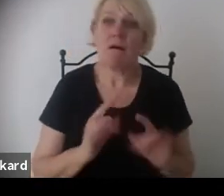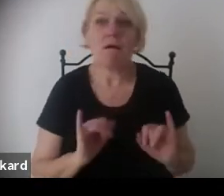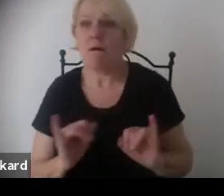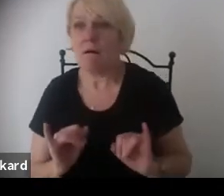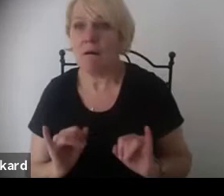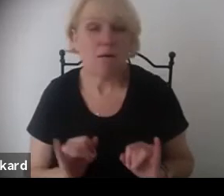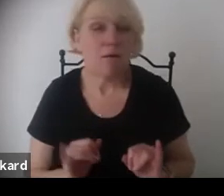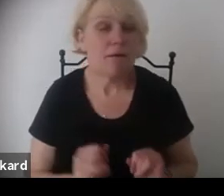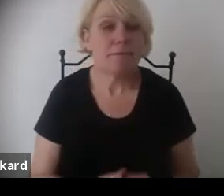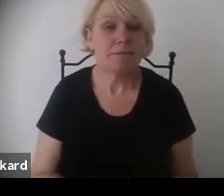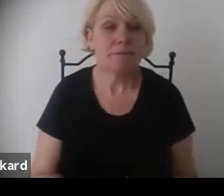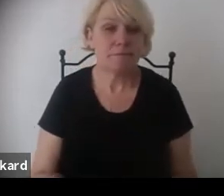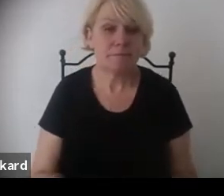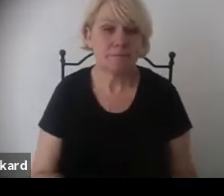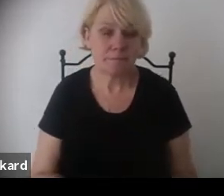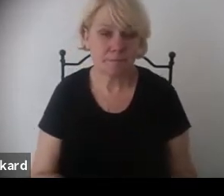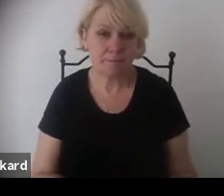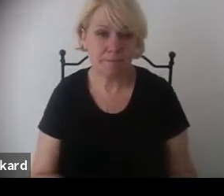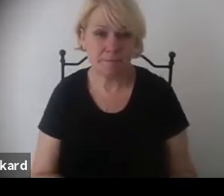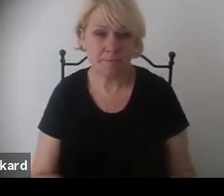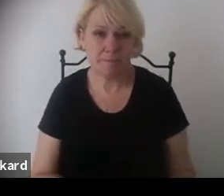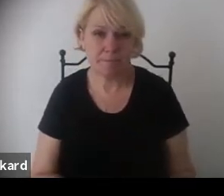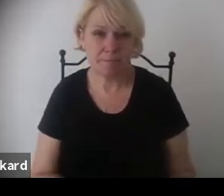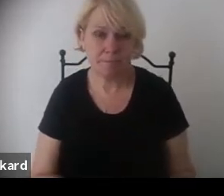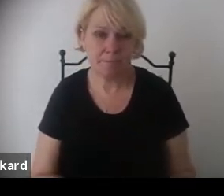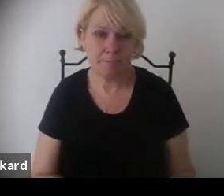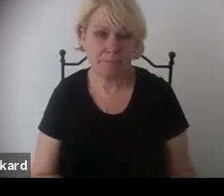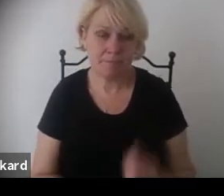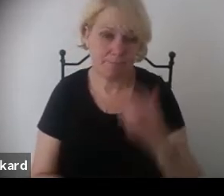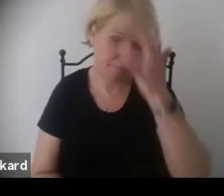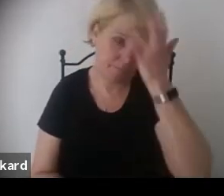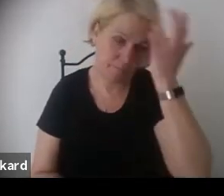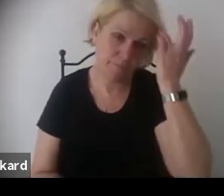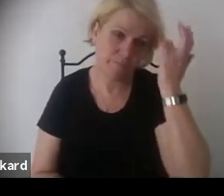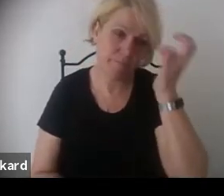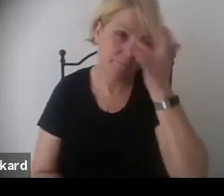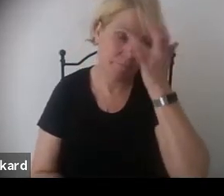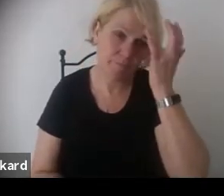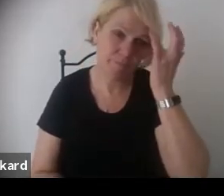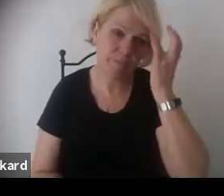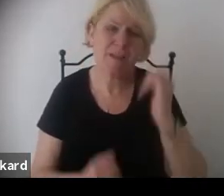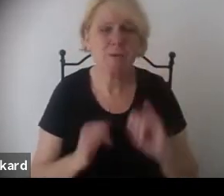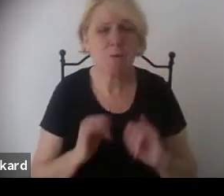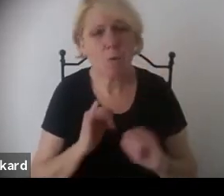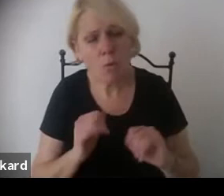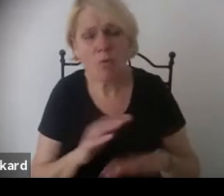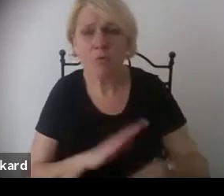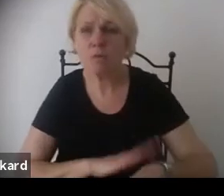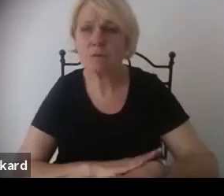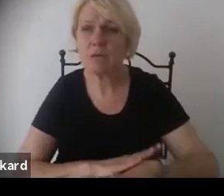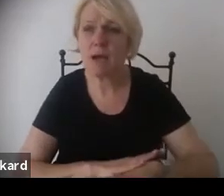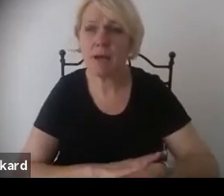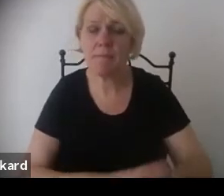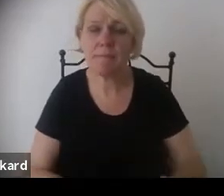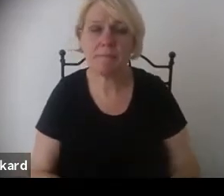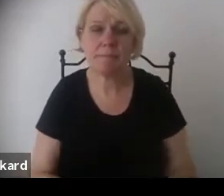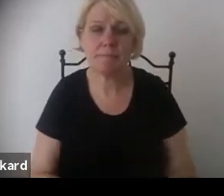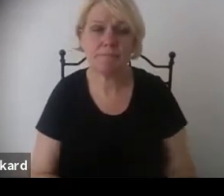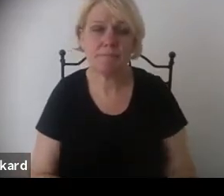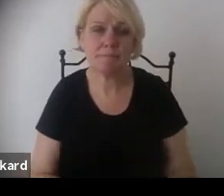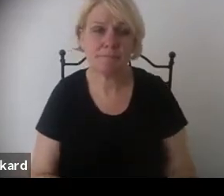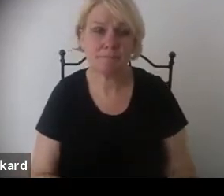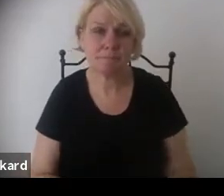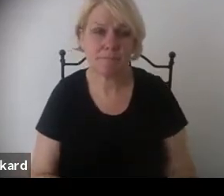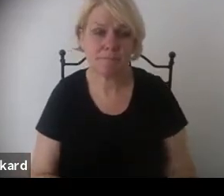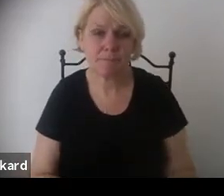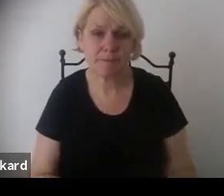few months. It's been very, this has been an awful time for us all, really. And I liked what you